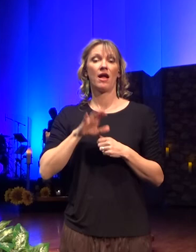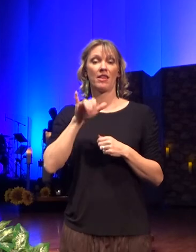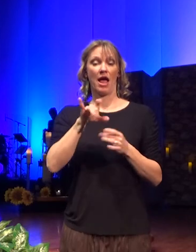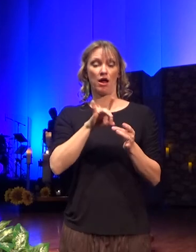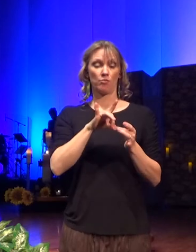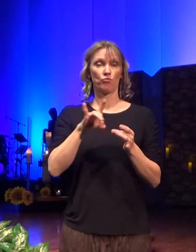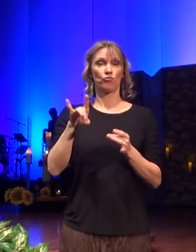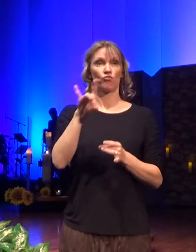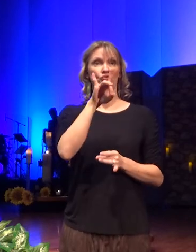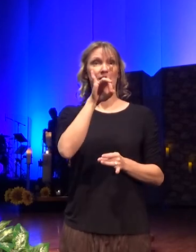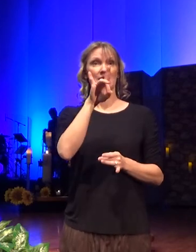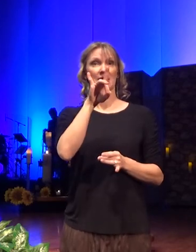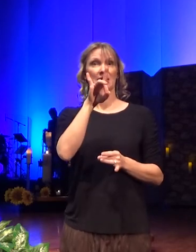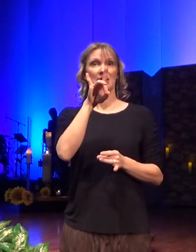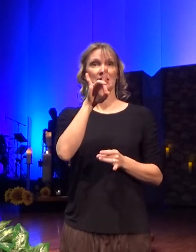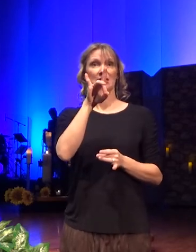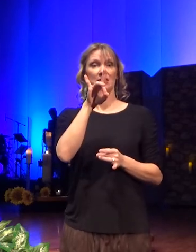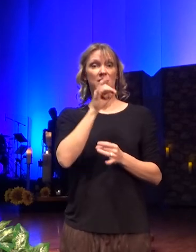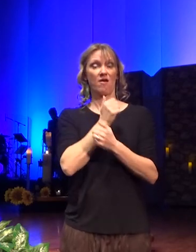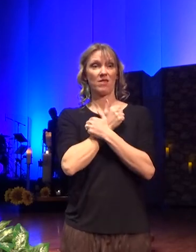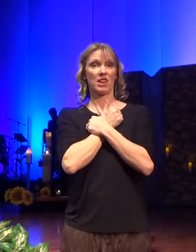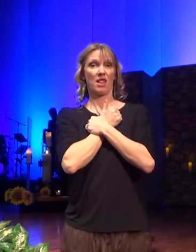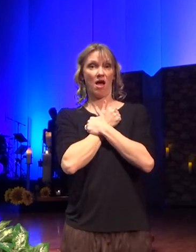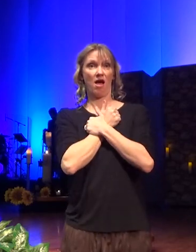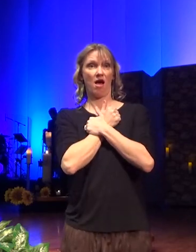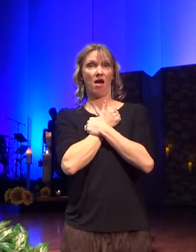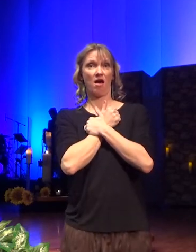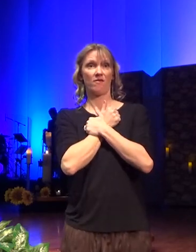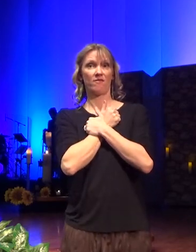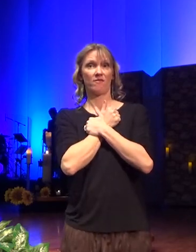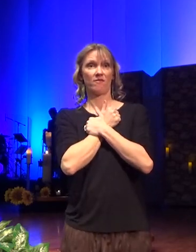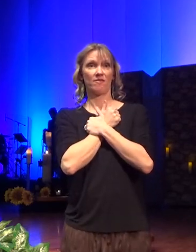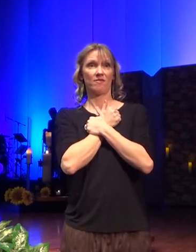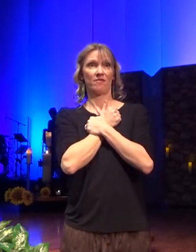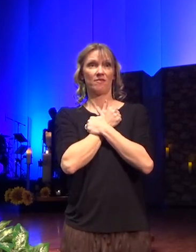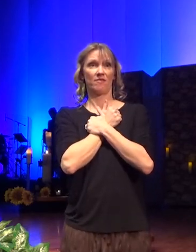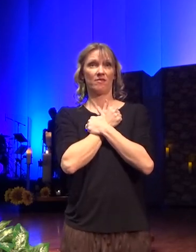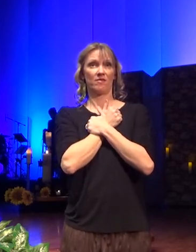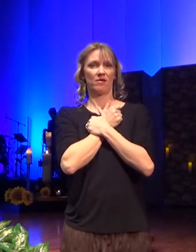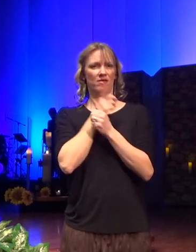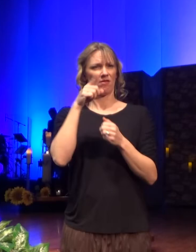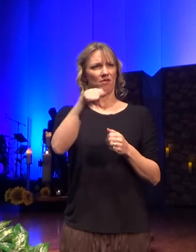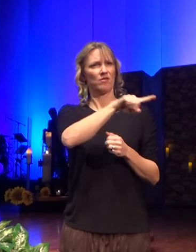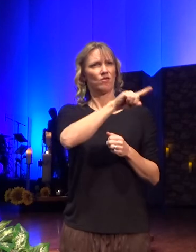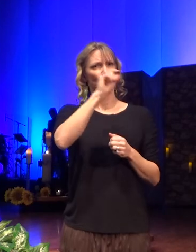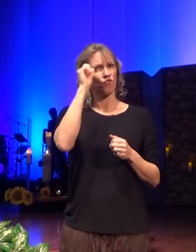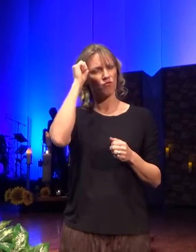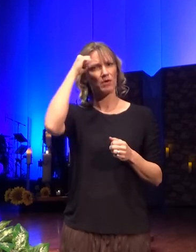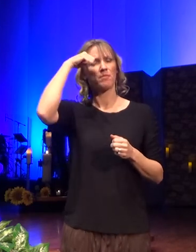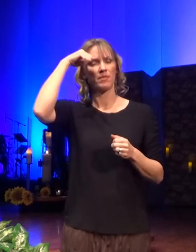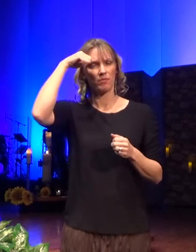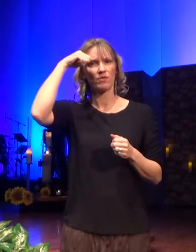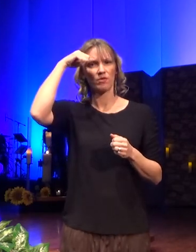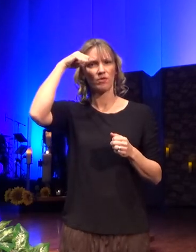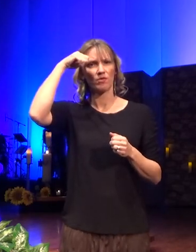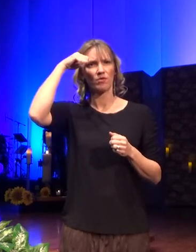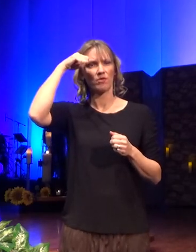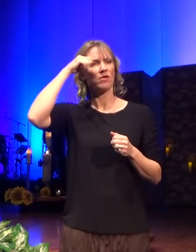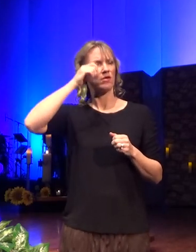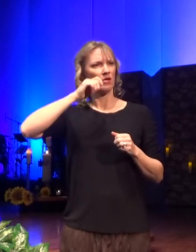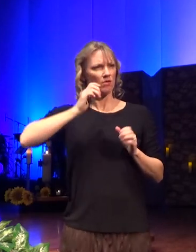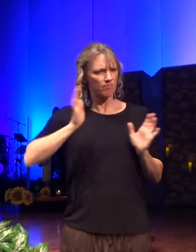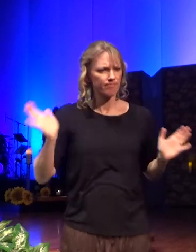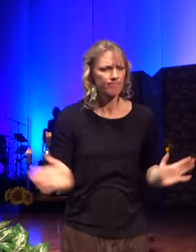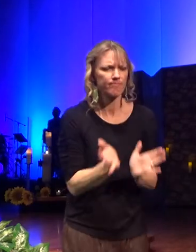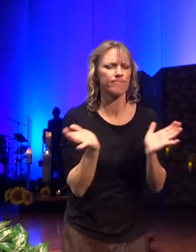that that presence, that imprint of love, is not forgotten, but it is a force that